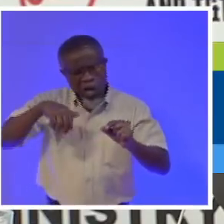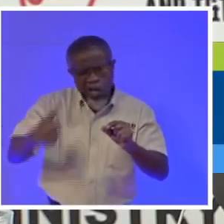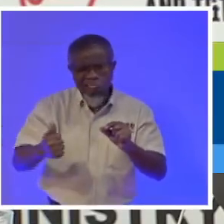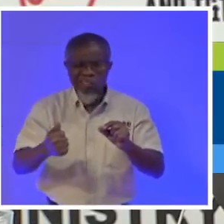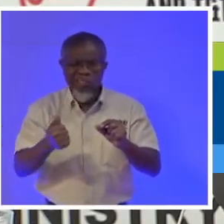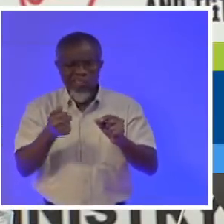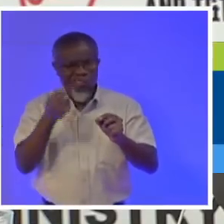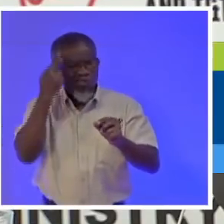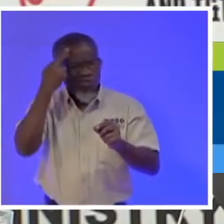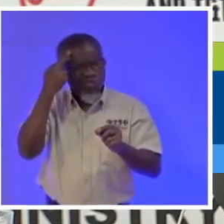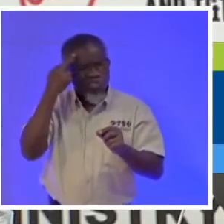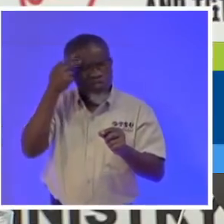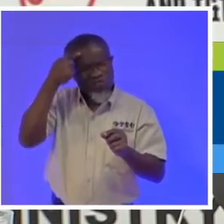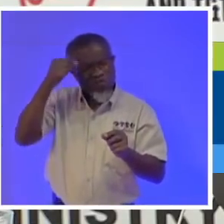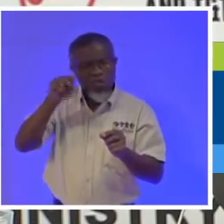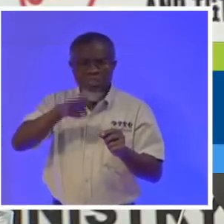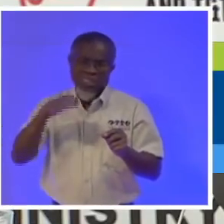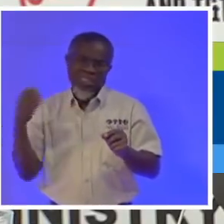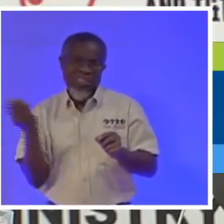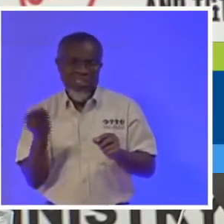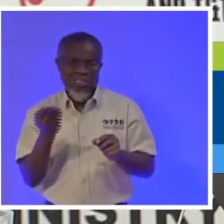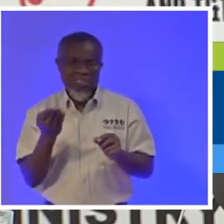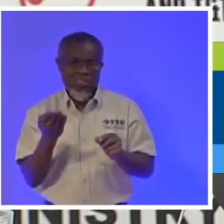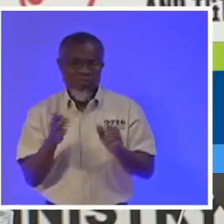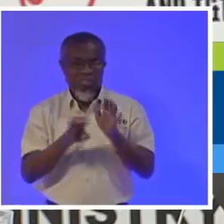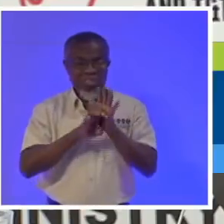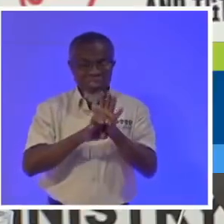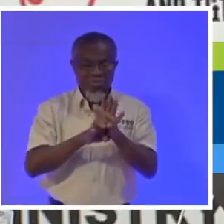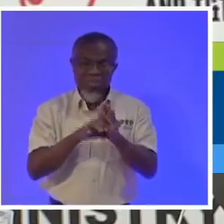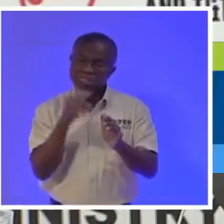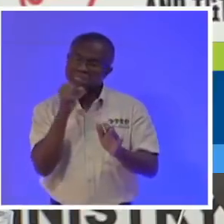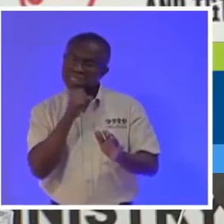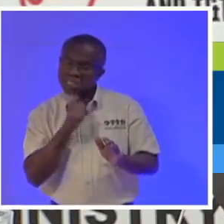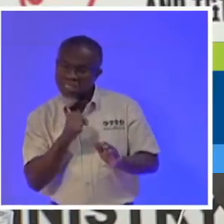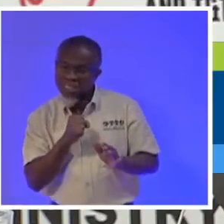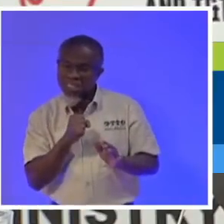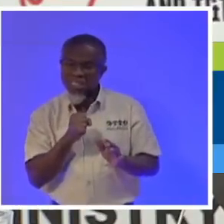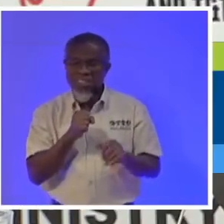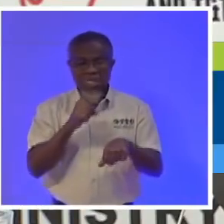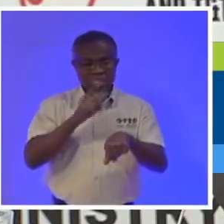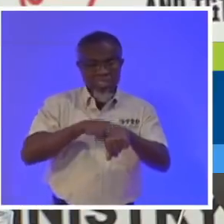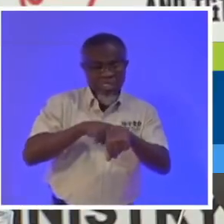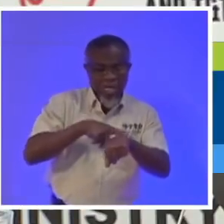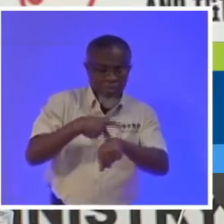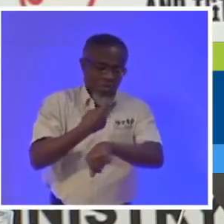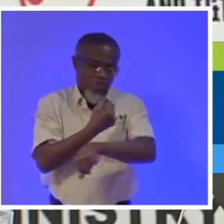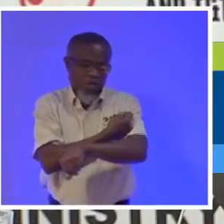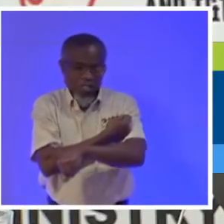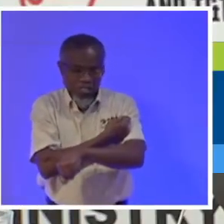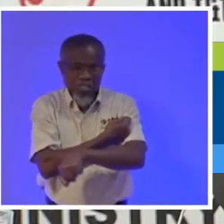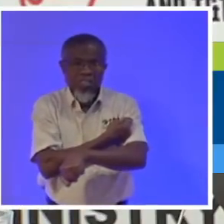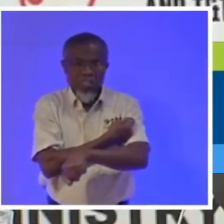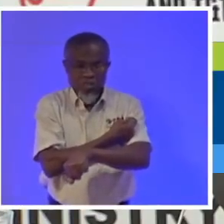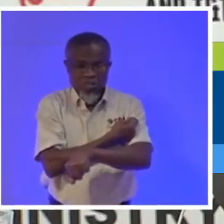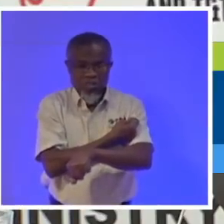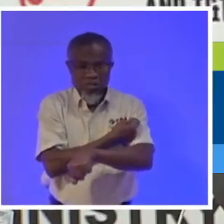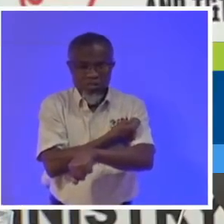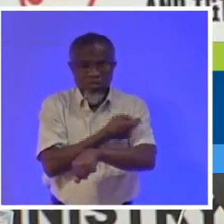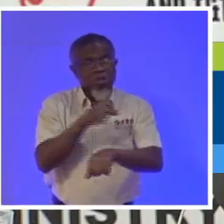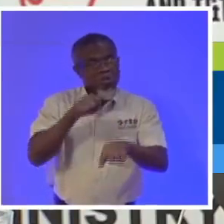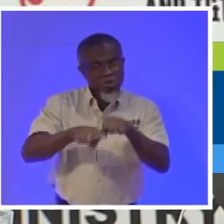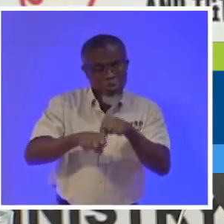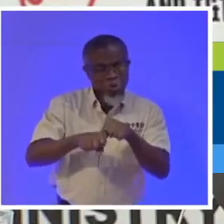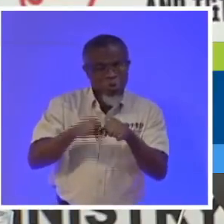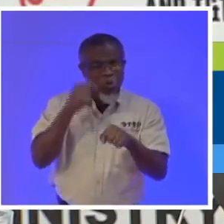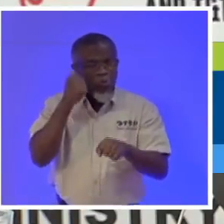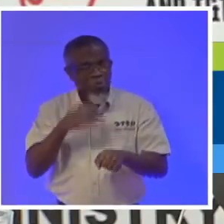mortality, such as the age and timing of vaccination. So, ladies and